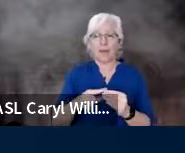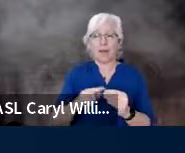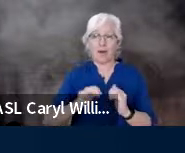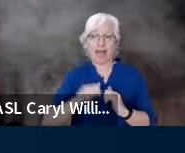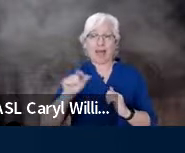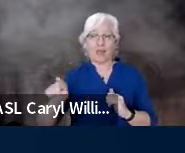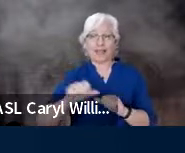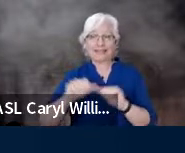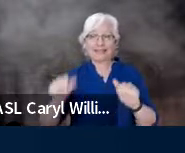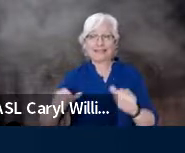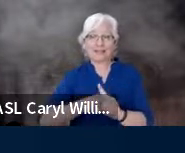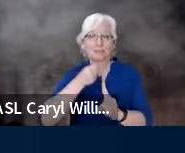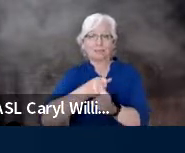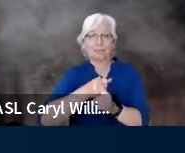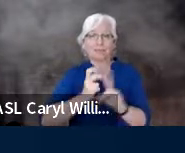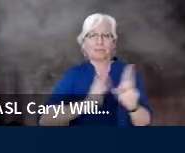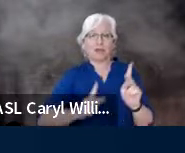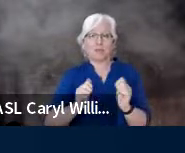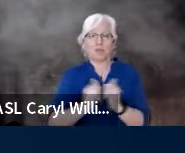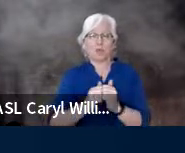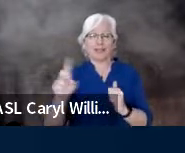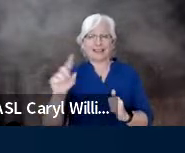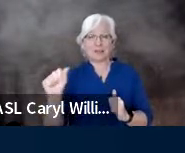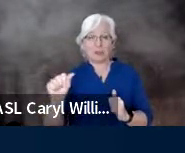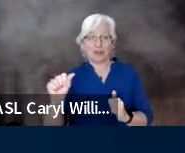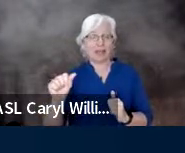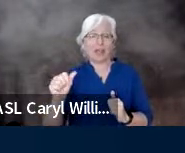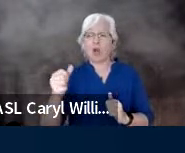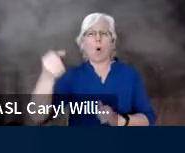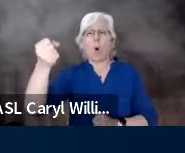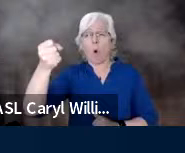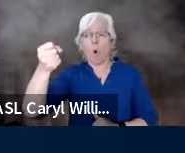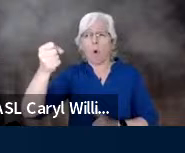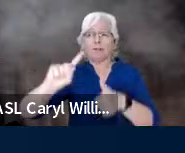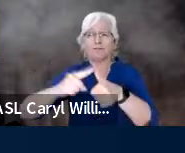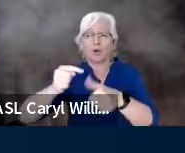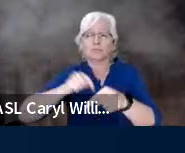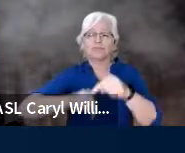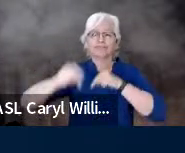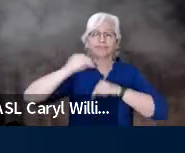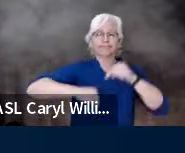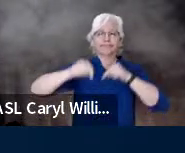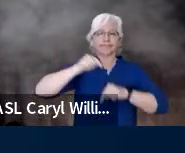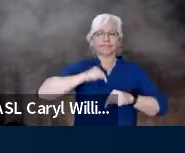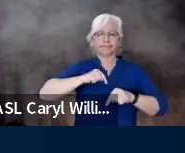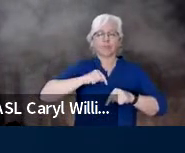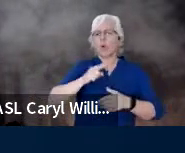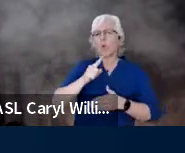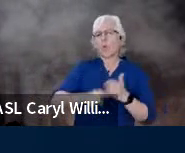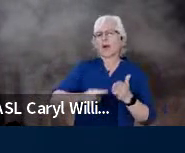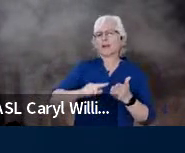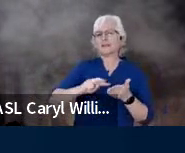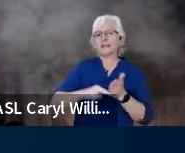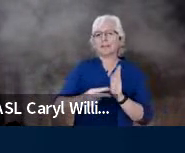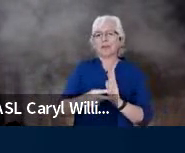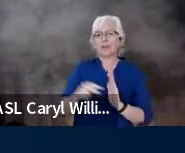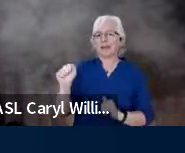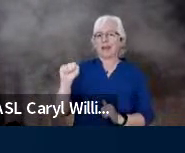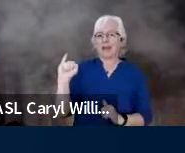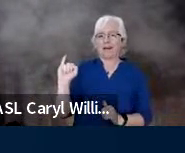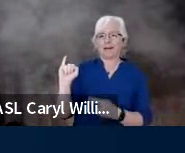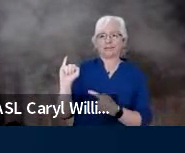with disabilities, we sort of wanted to take a step back and talk about, what is AI? And